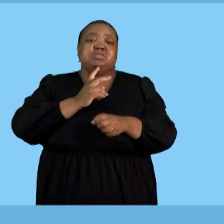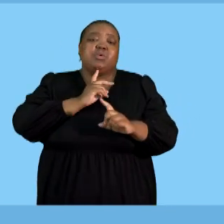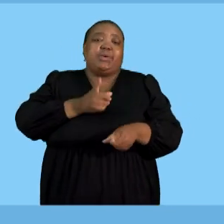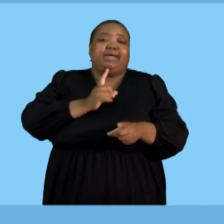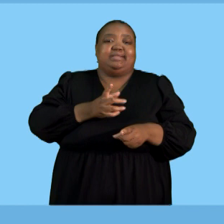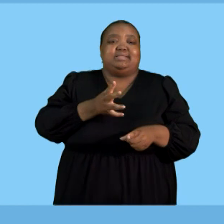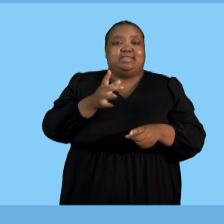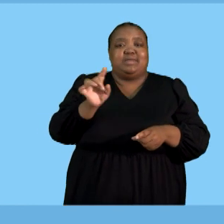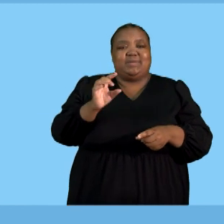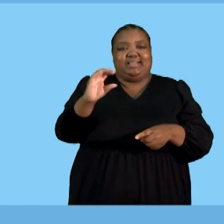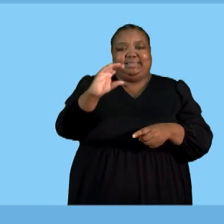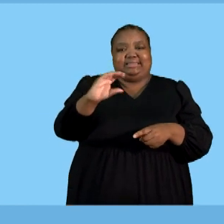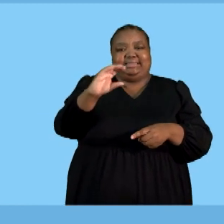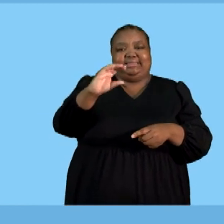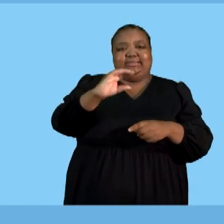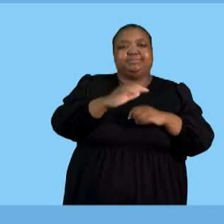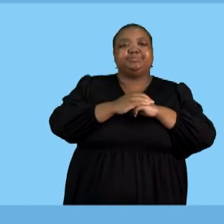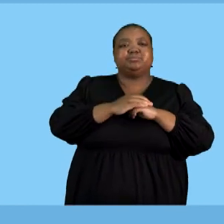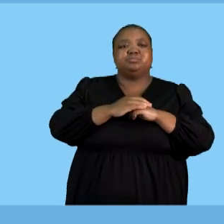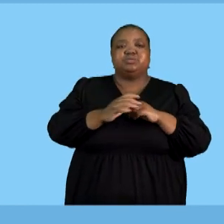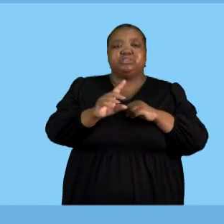reflection. So the answer here is C.